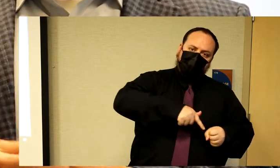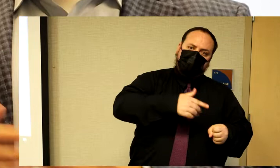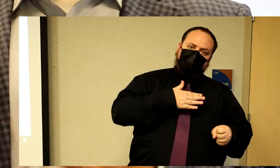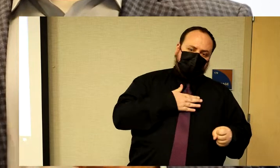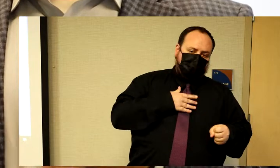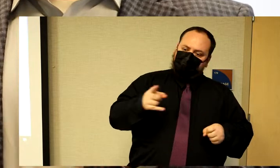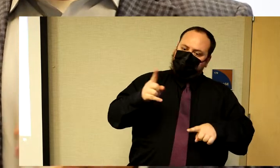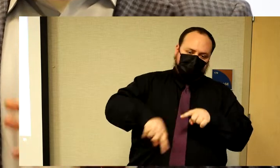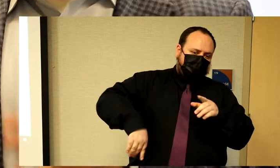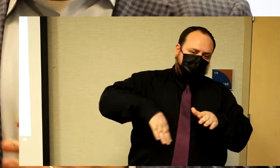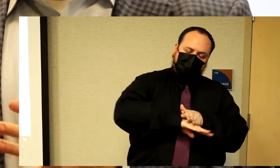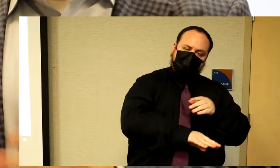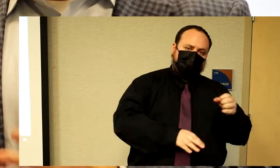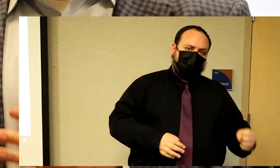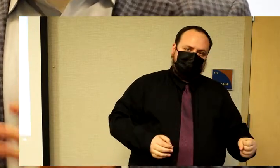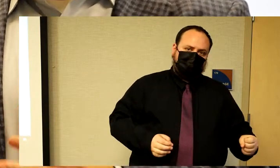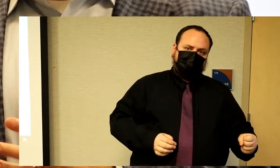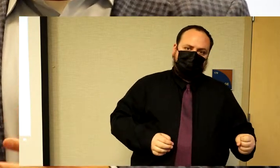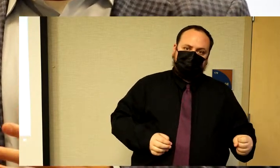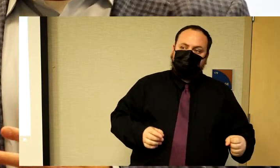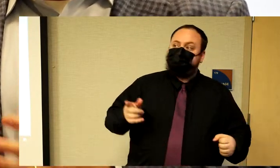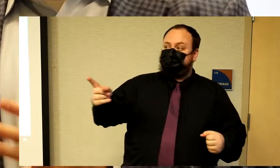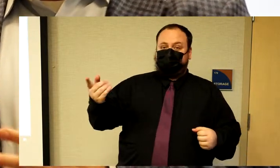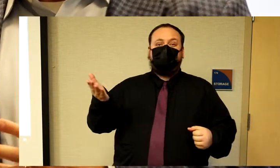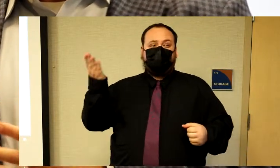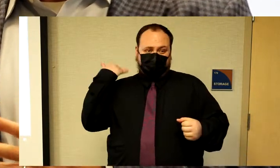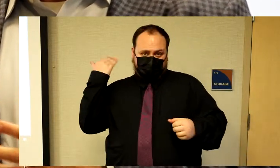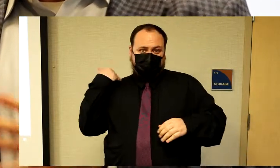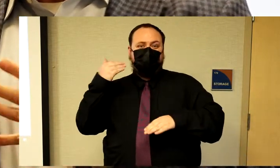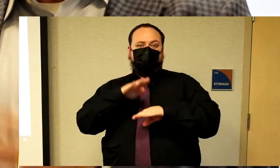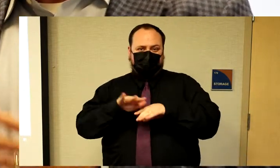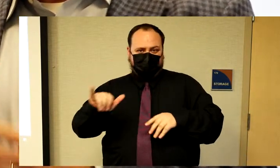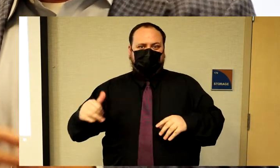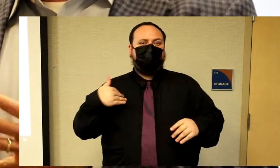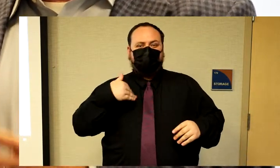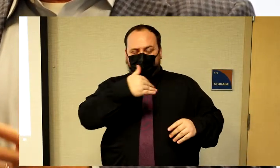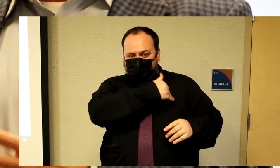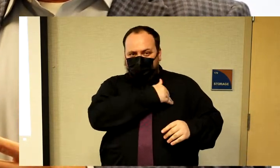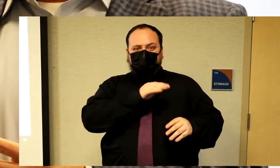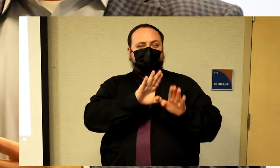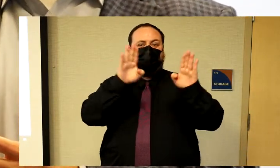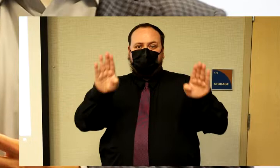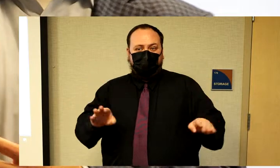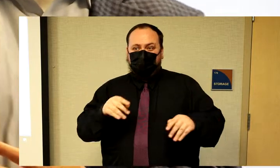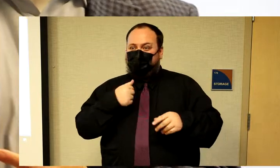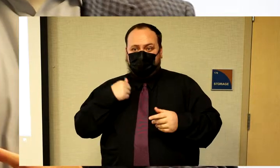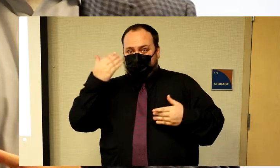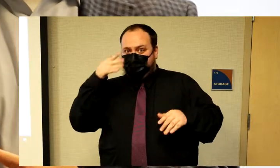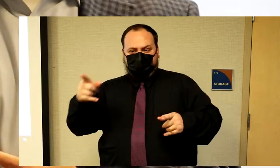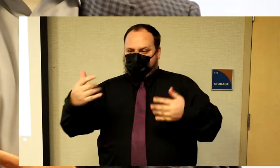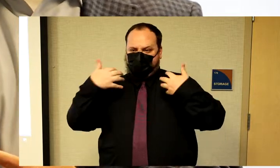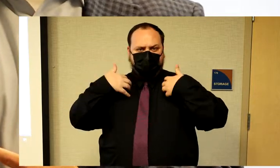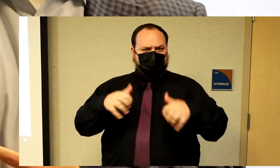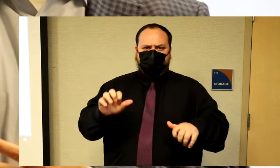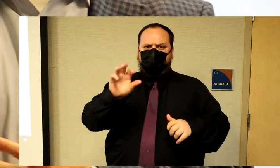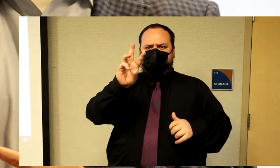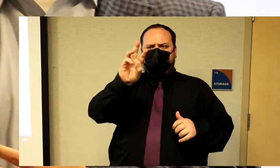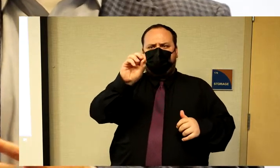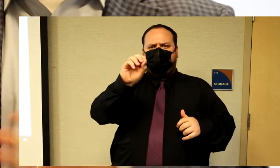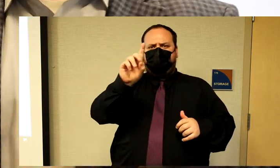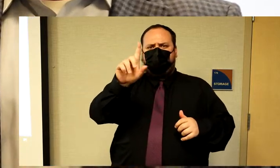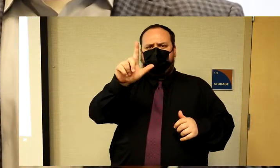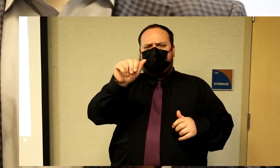area. I was on a board of supervisors that was somewhat like that. The Davis supervisors didn't want anyone from Woodland coming into their